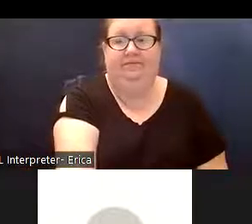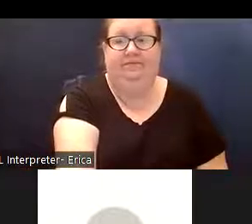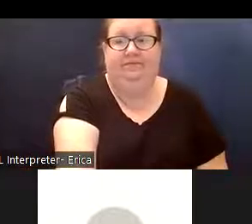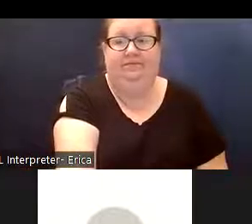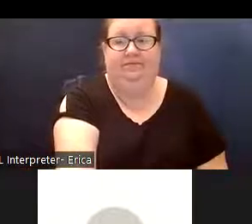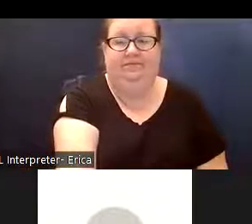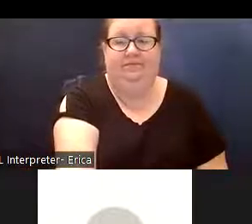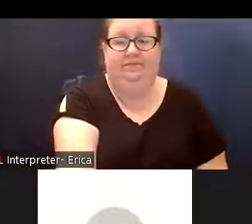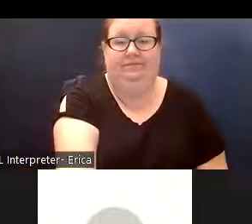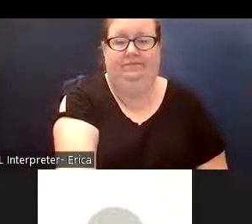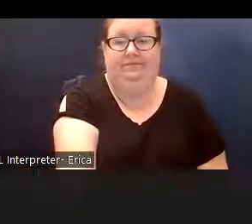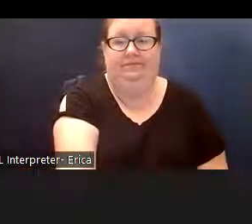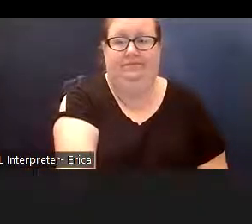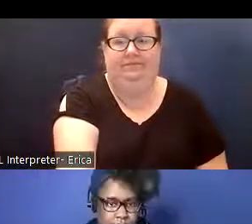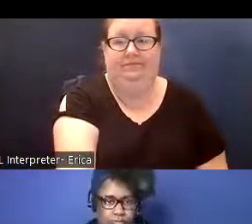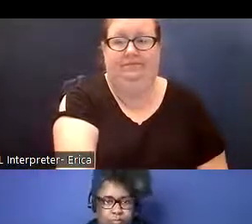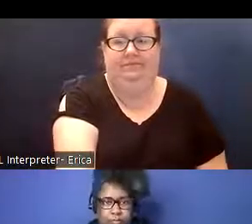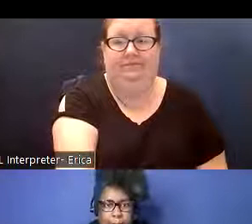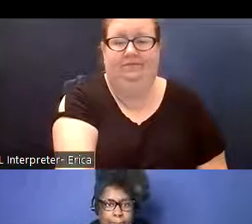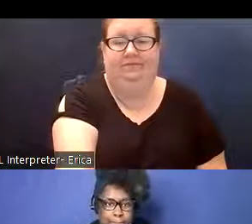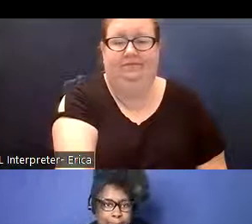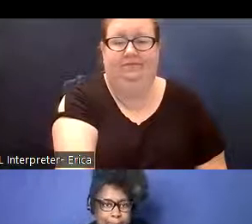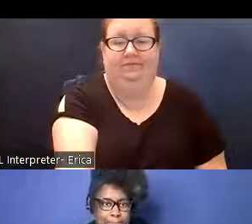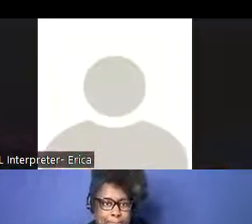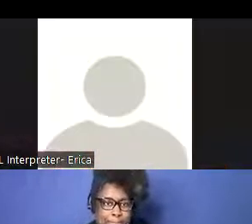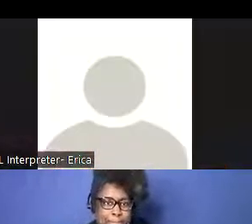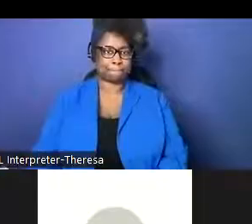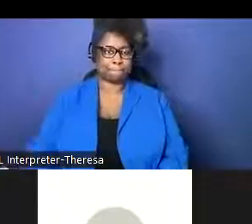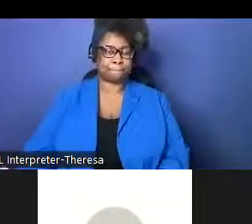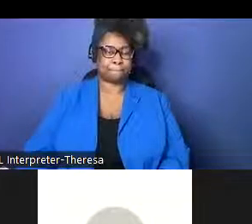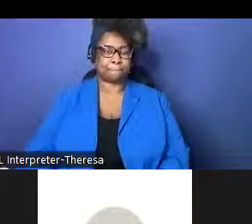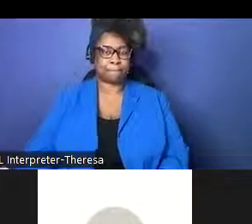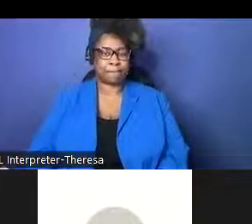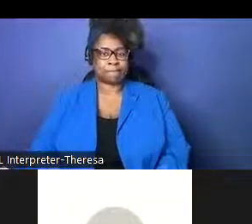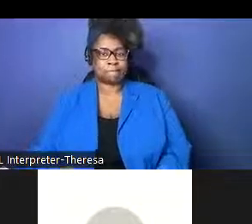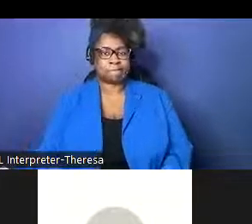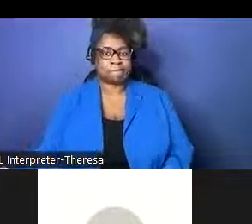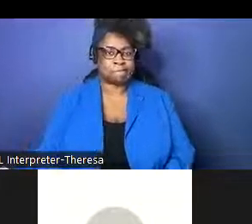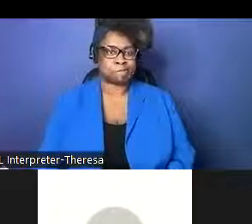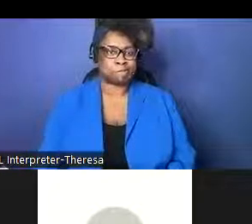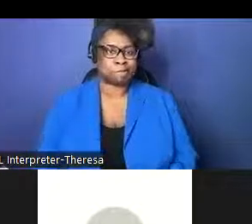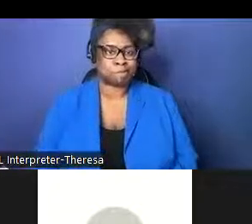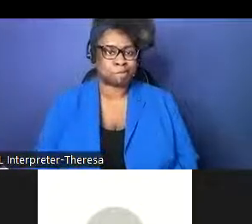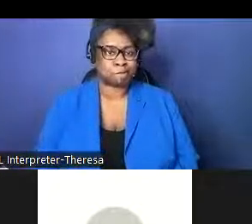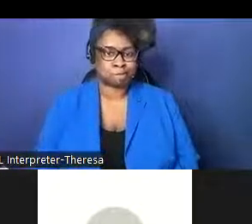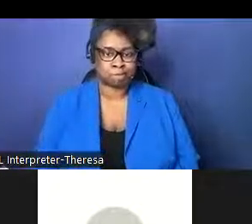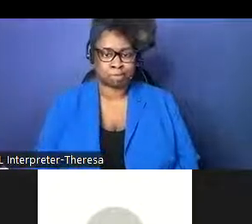Mientras estamos pausados, voy a cambiar. Thank you.